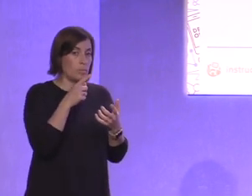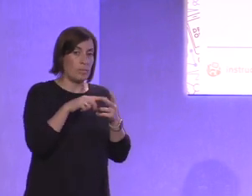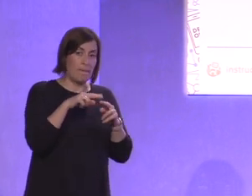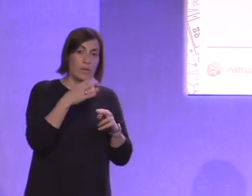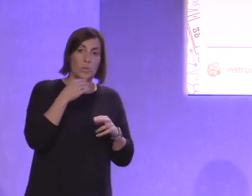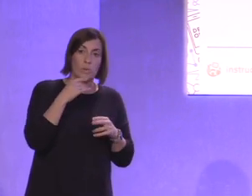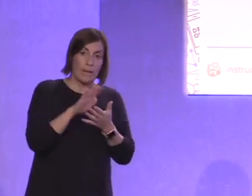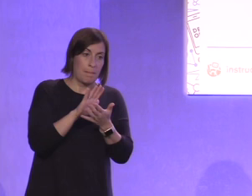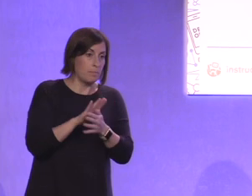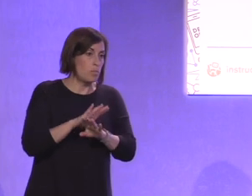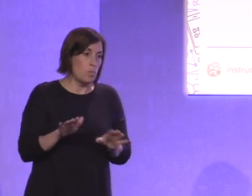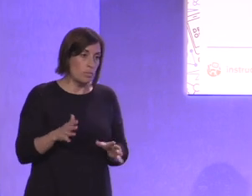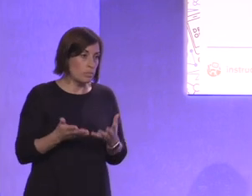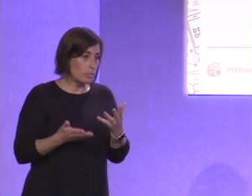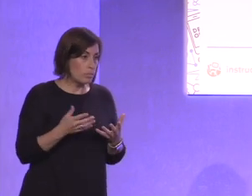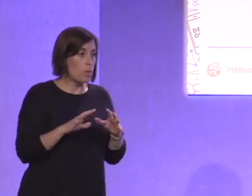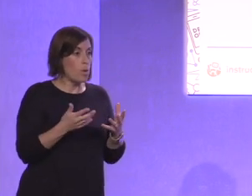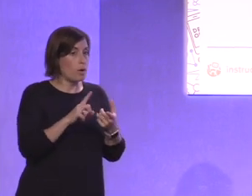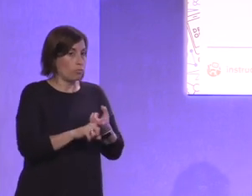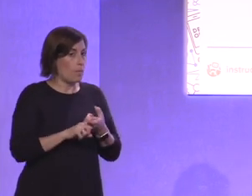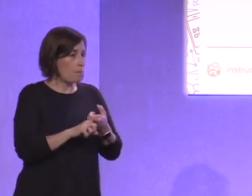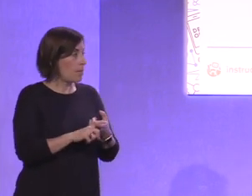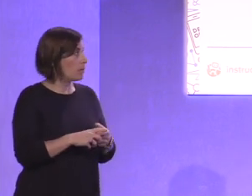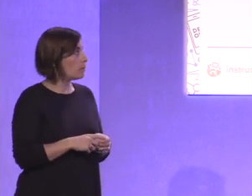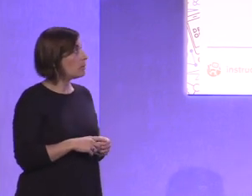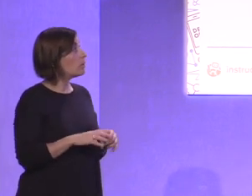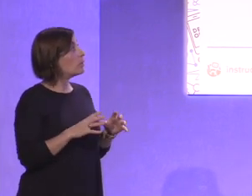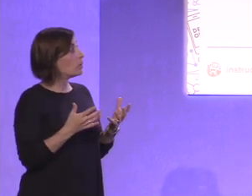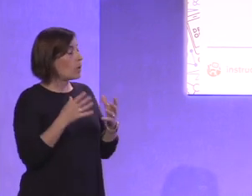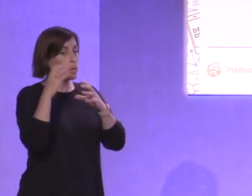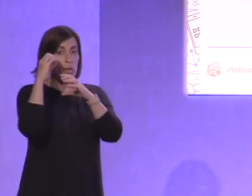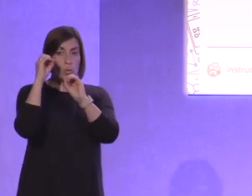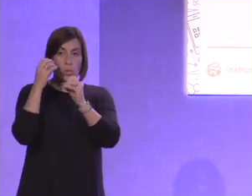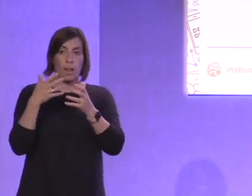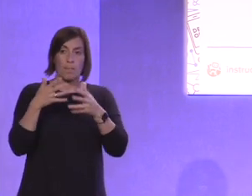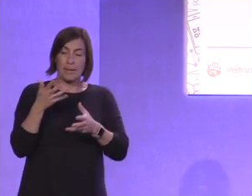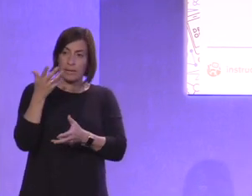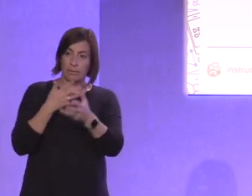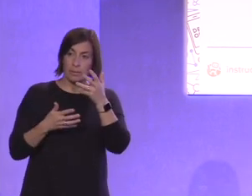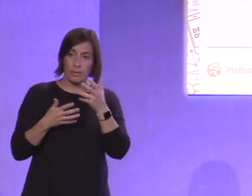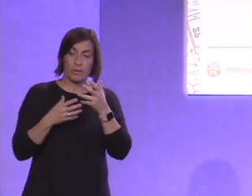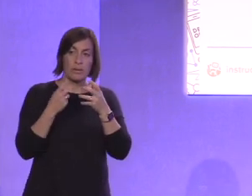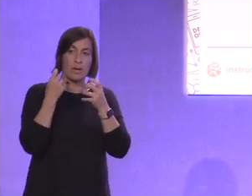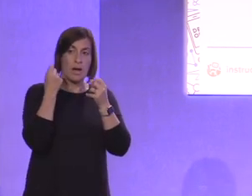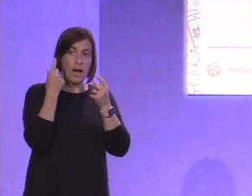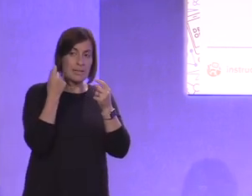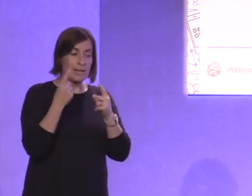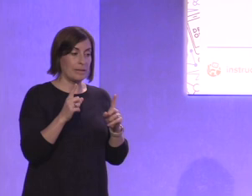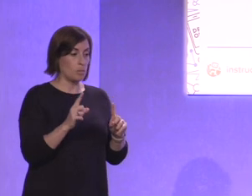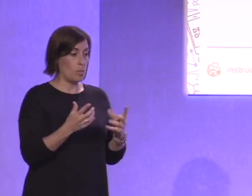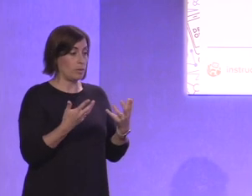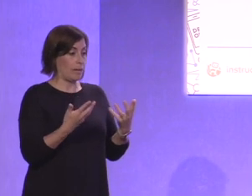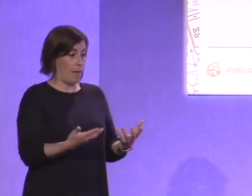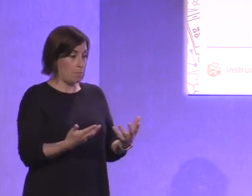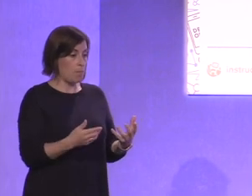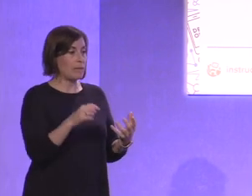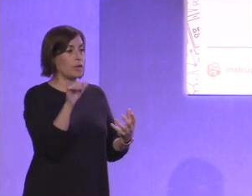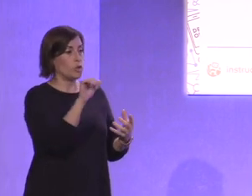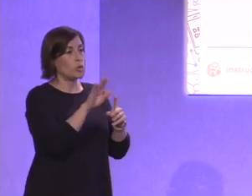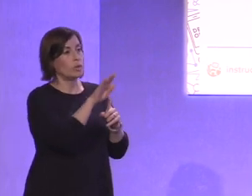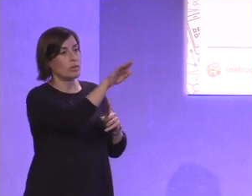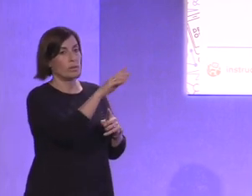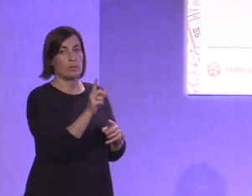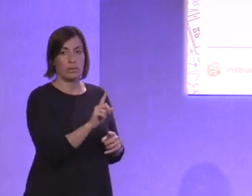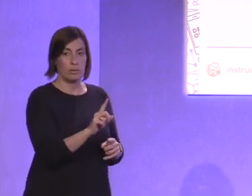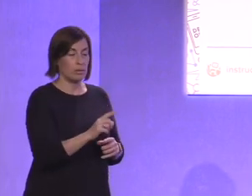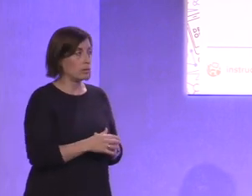we started with Google was understand what is and then understand what should be. So what